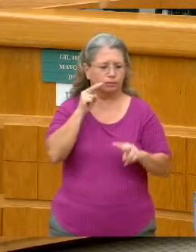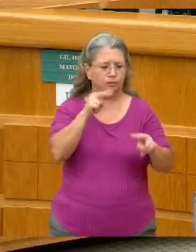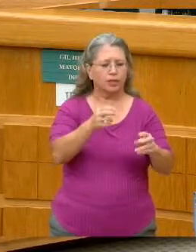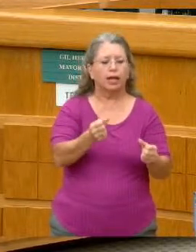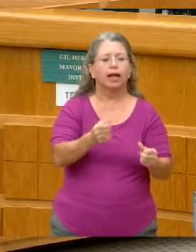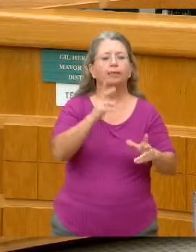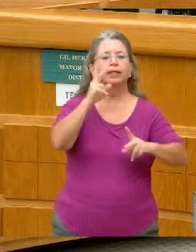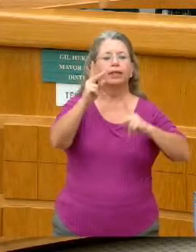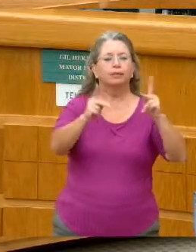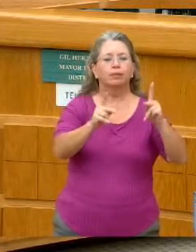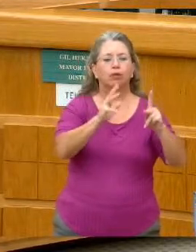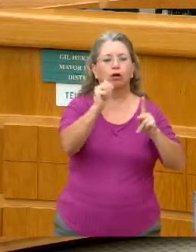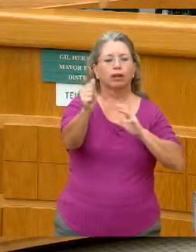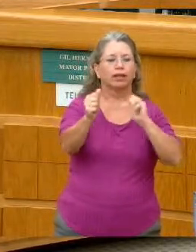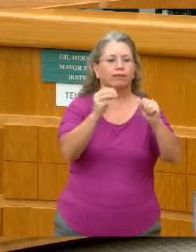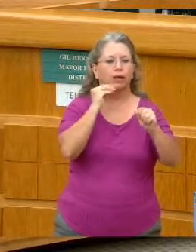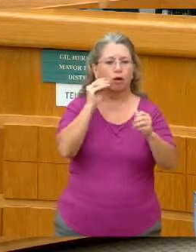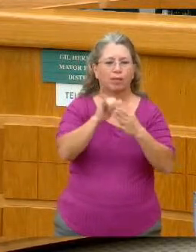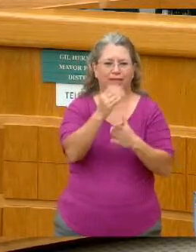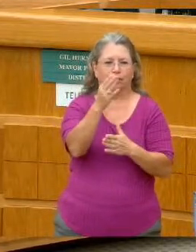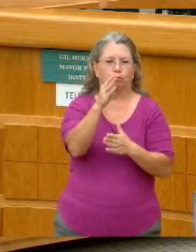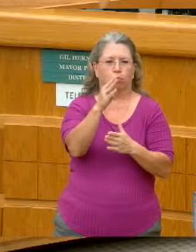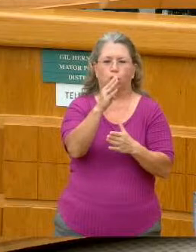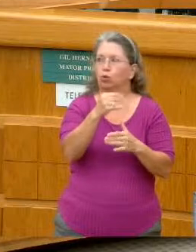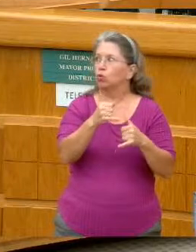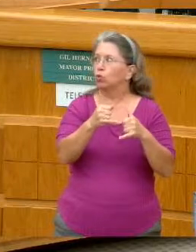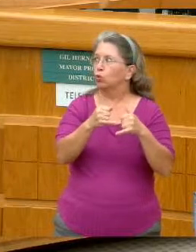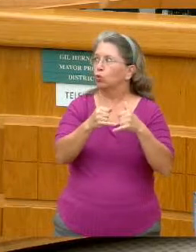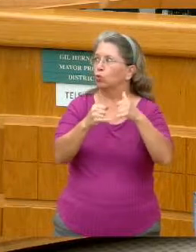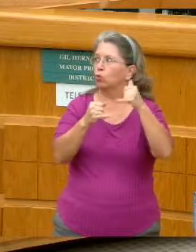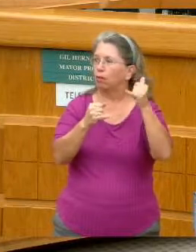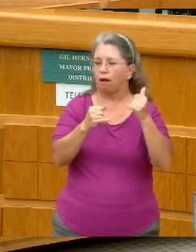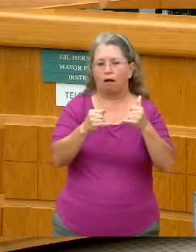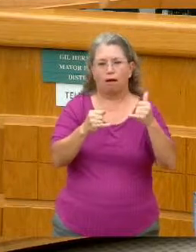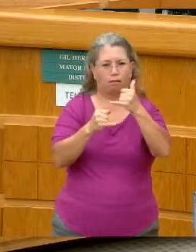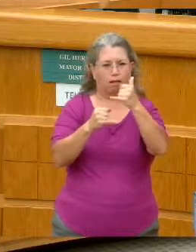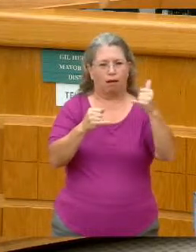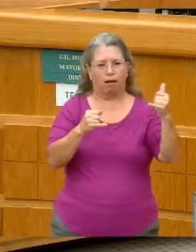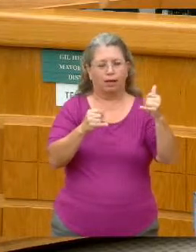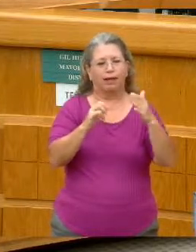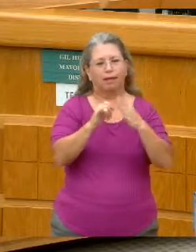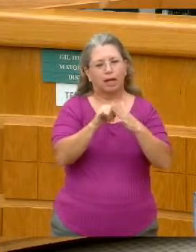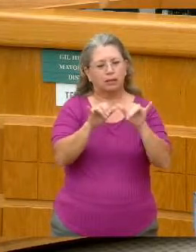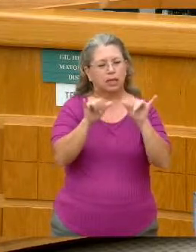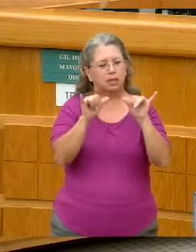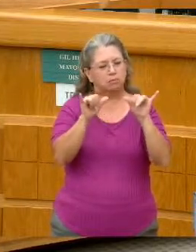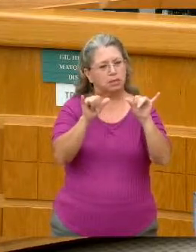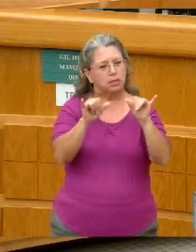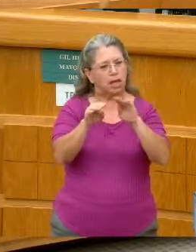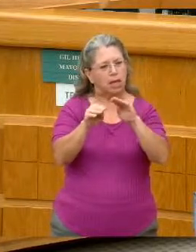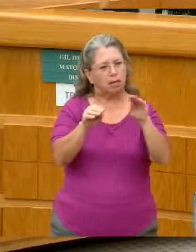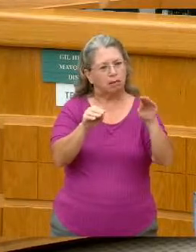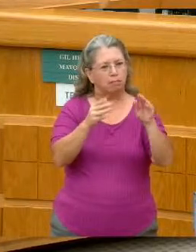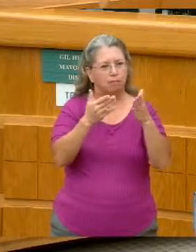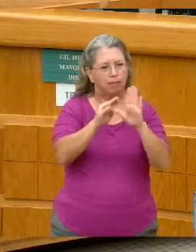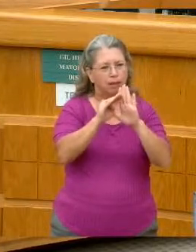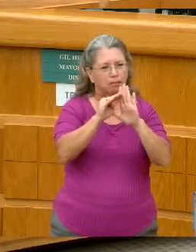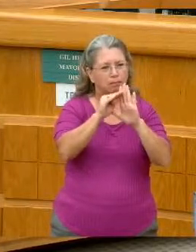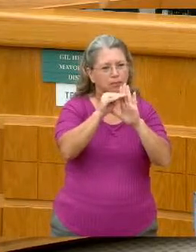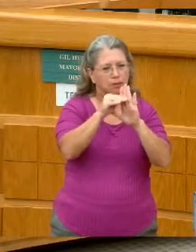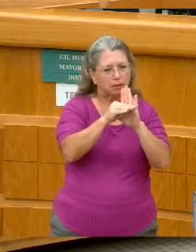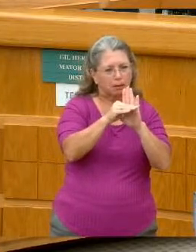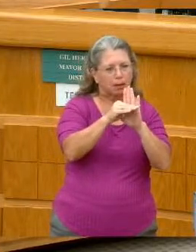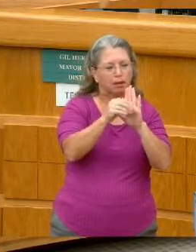leaving home. It's here in the blue line. And that's been staying fairly steady or even declining a little bit. So in terms of how we're going to do in terms of